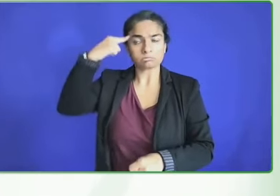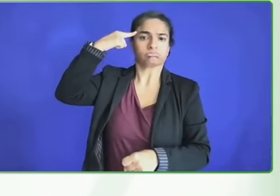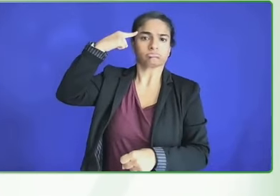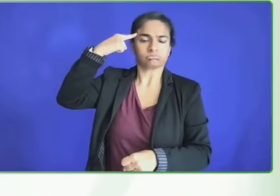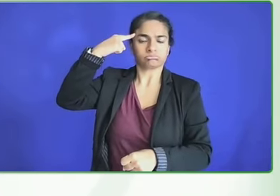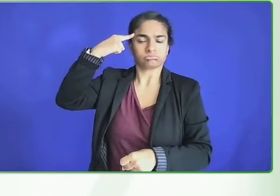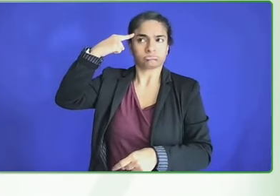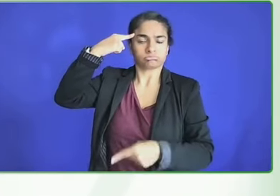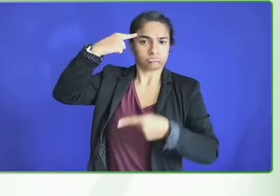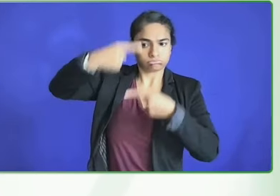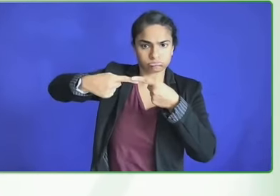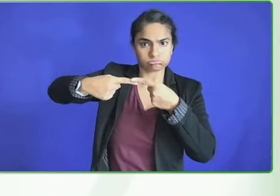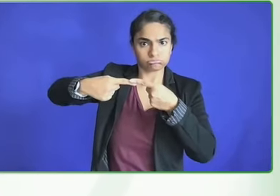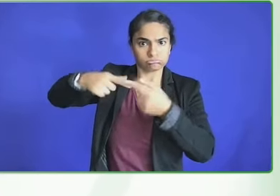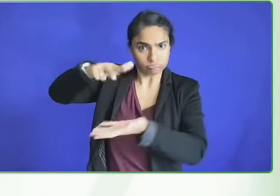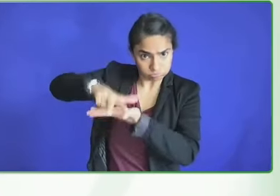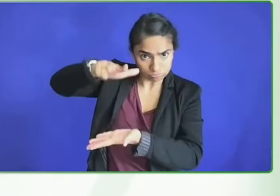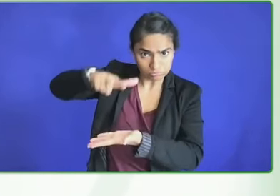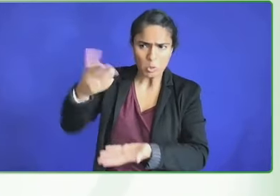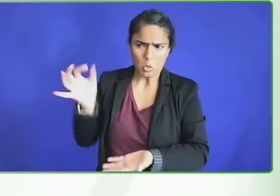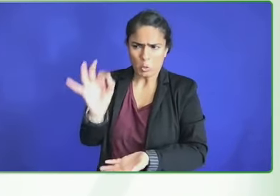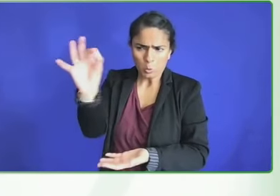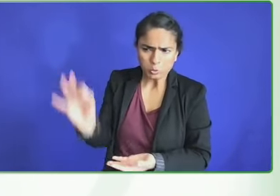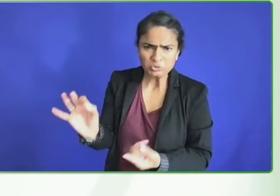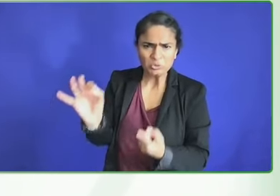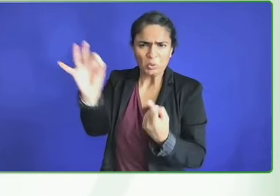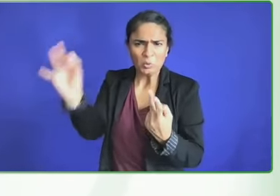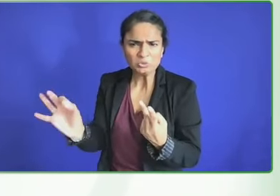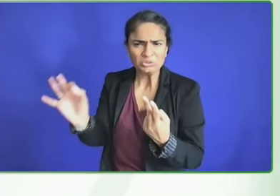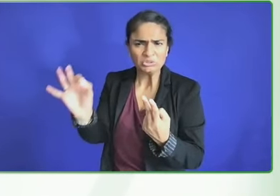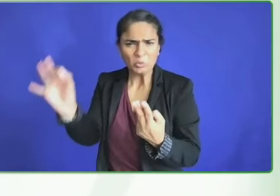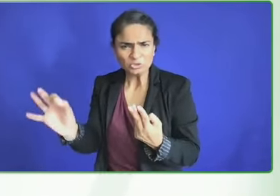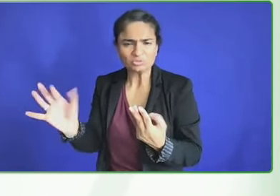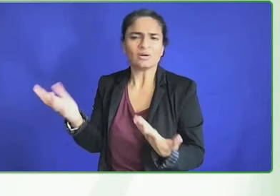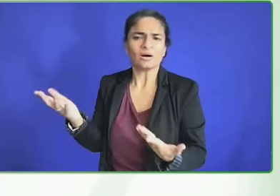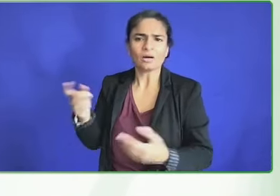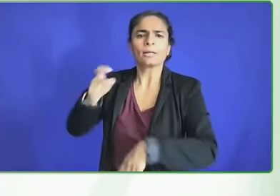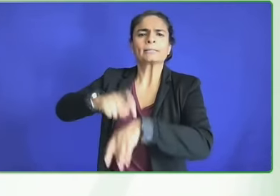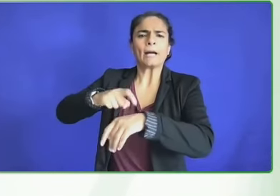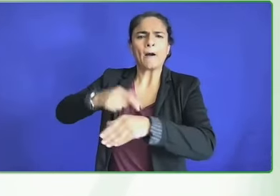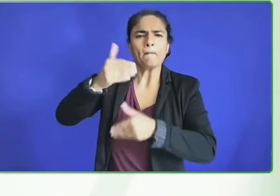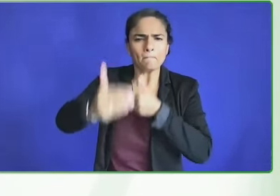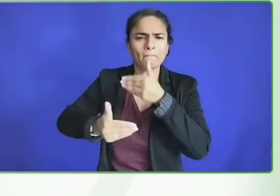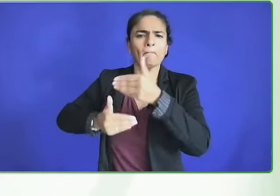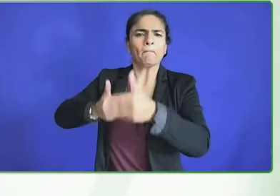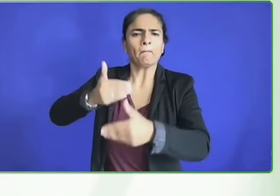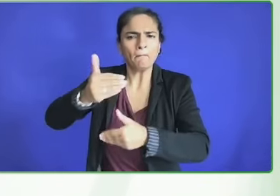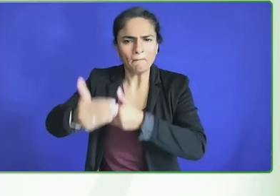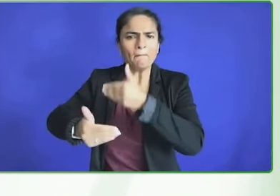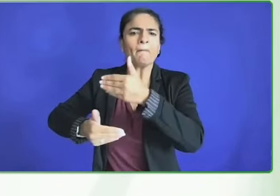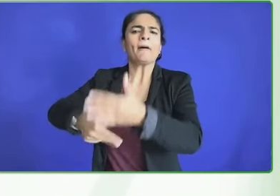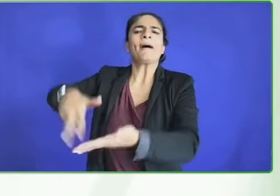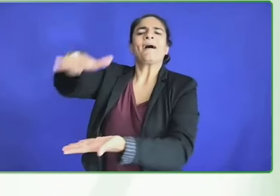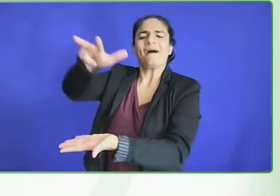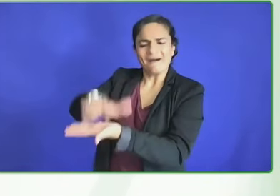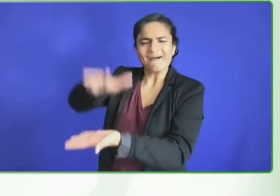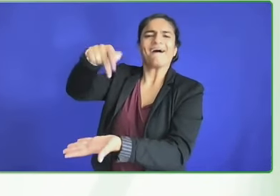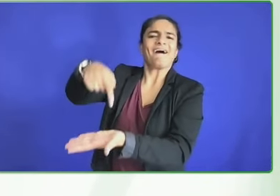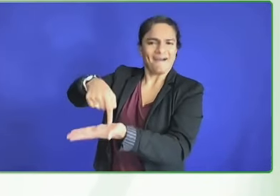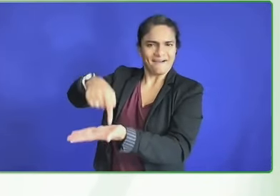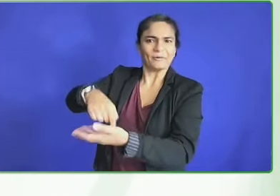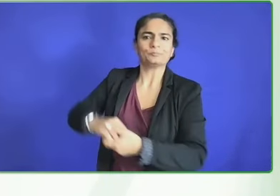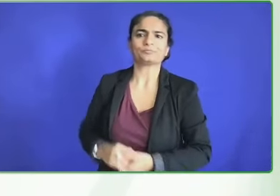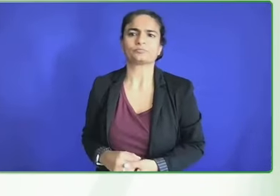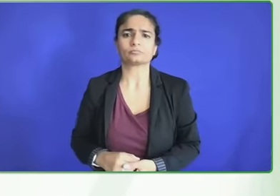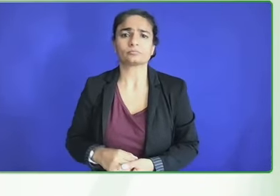importance of enshrining respect for the will and preference of persons who may lack capacity, maximising